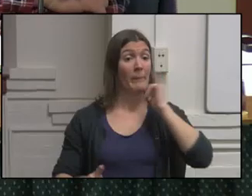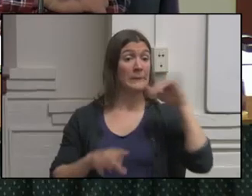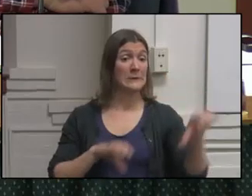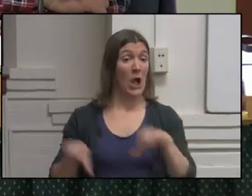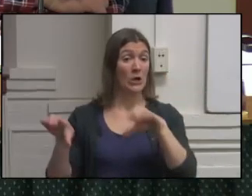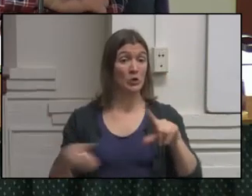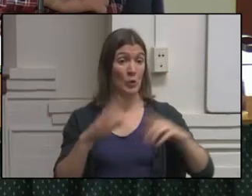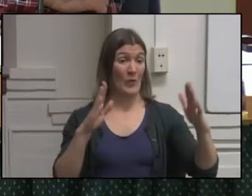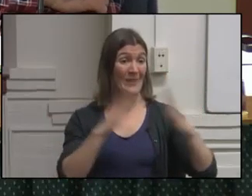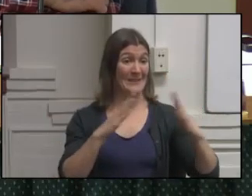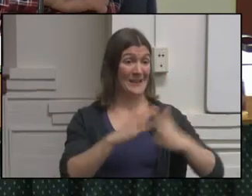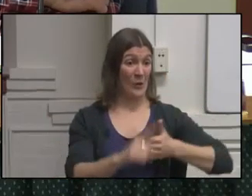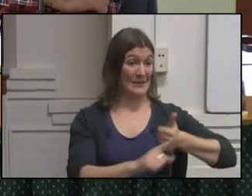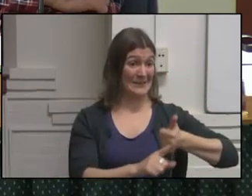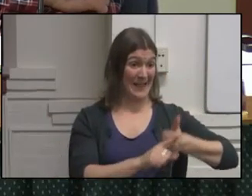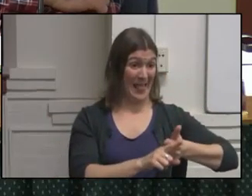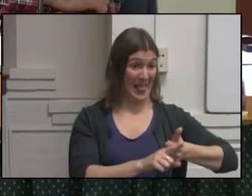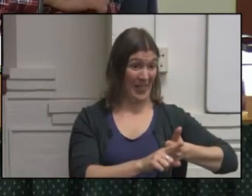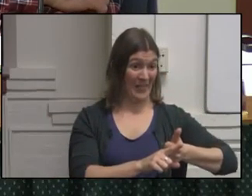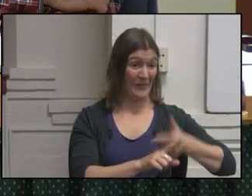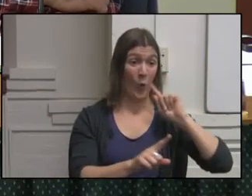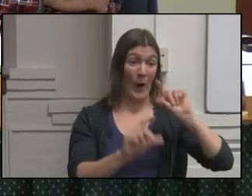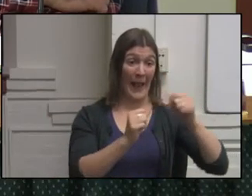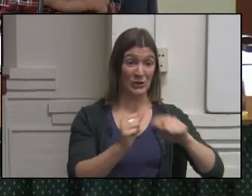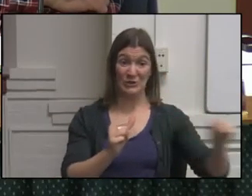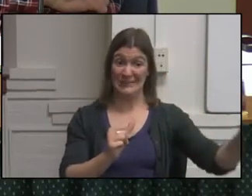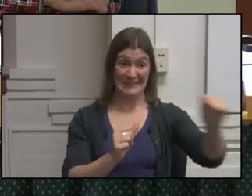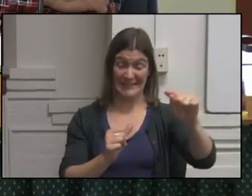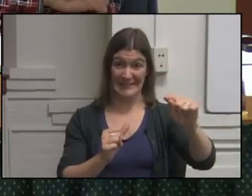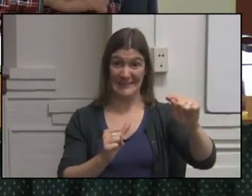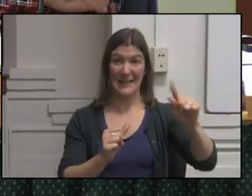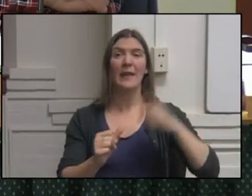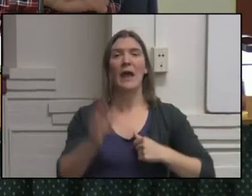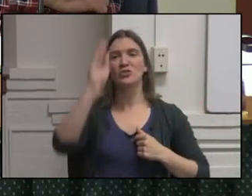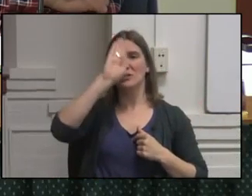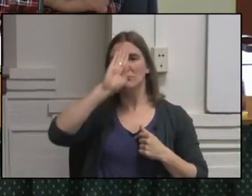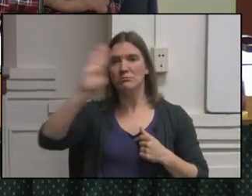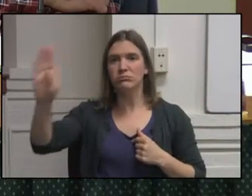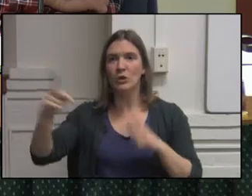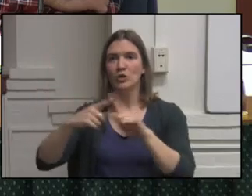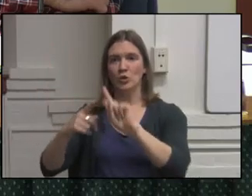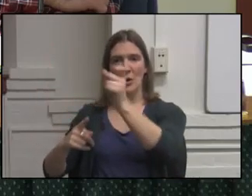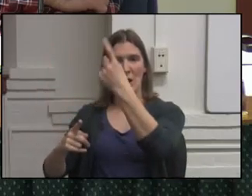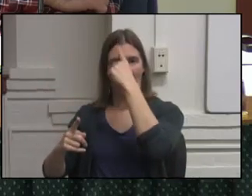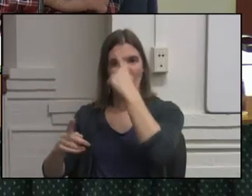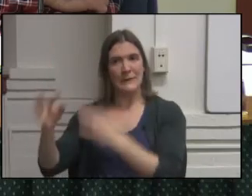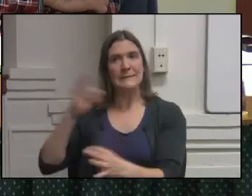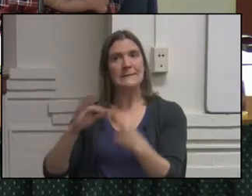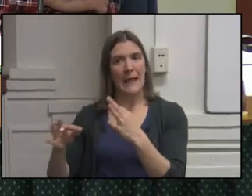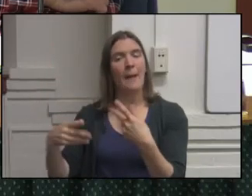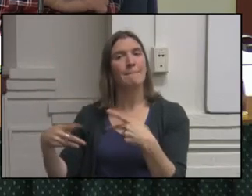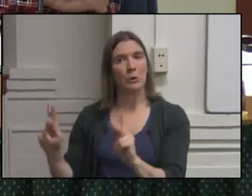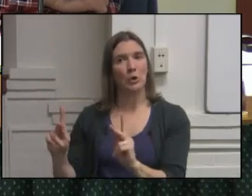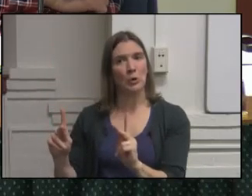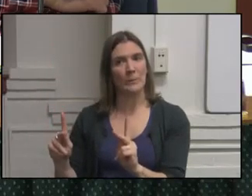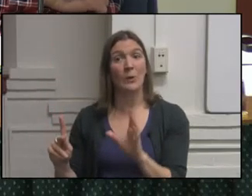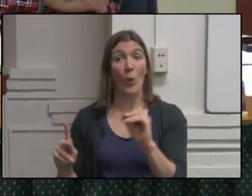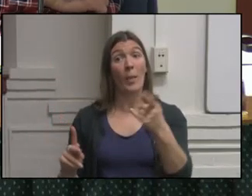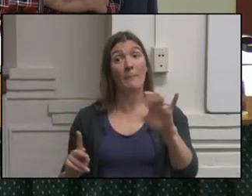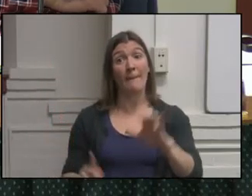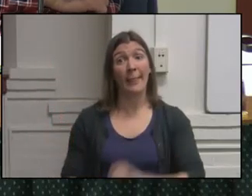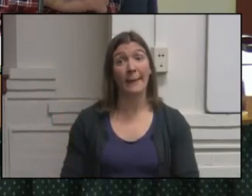the municipality or its agents prior to reporting to any governmental entity and or the